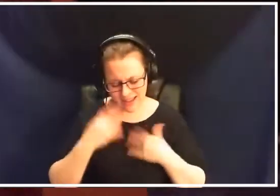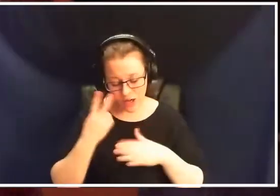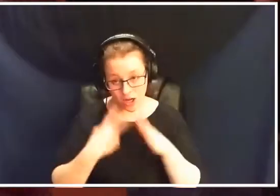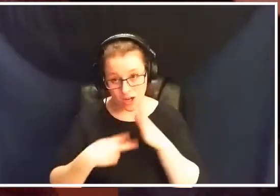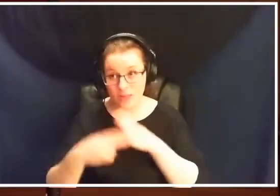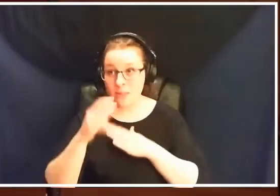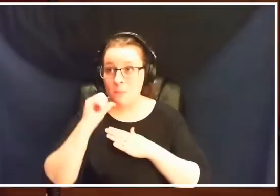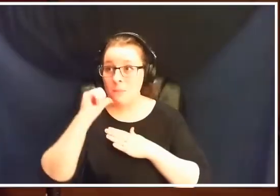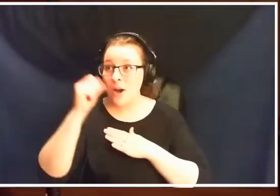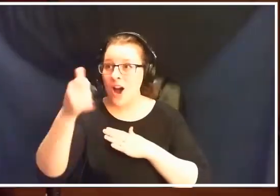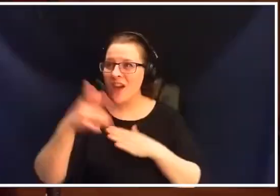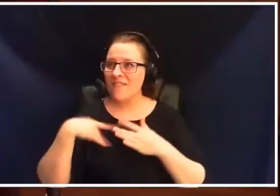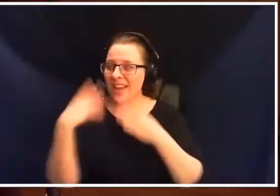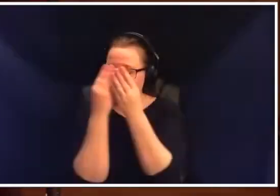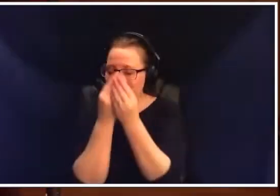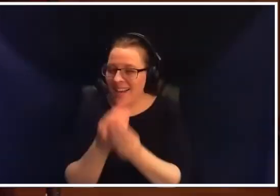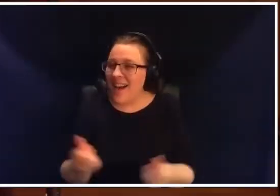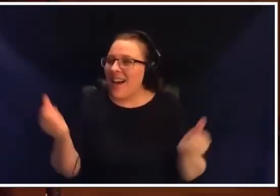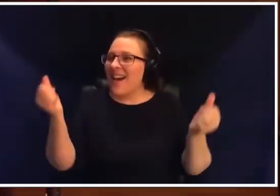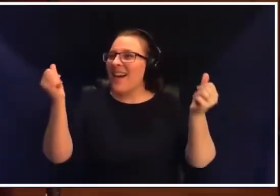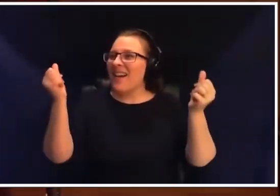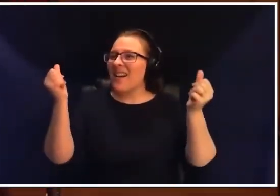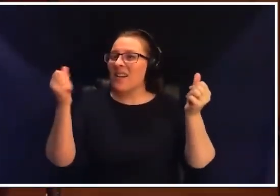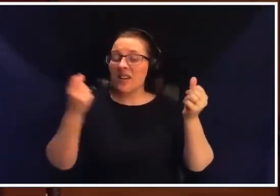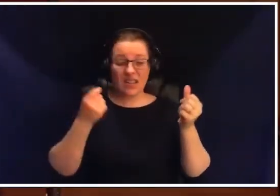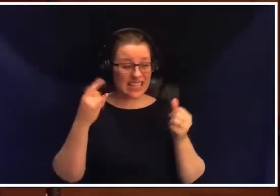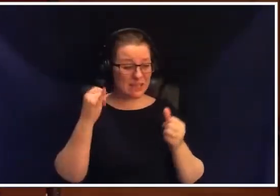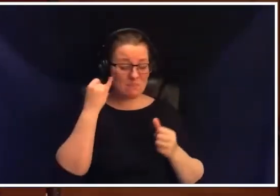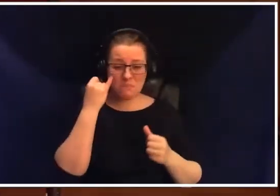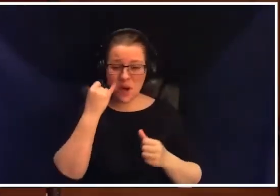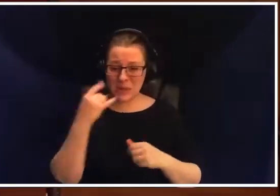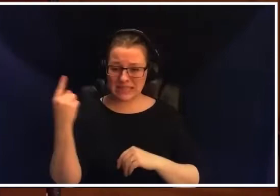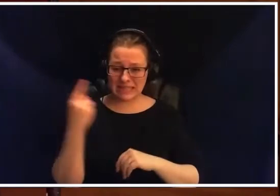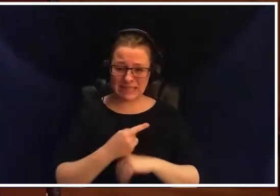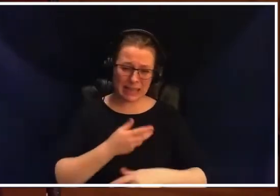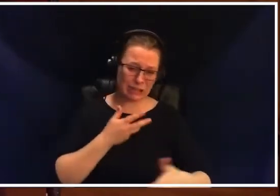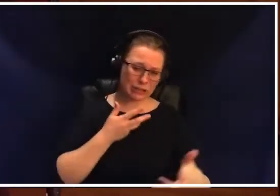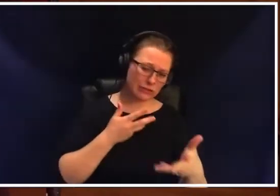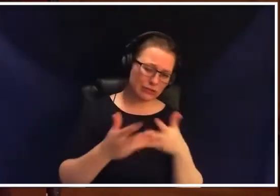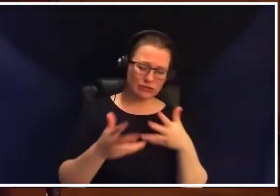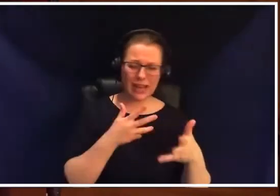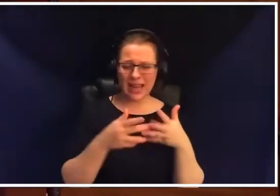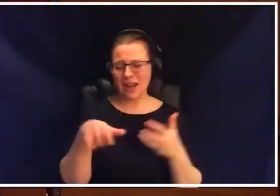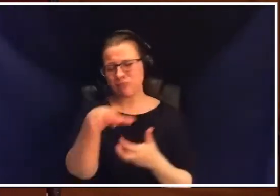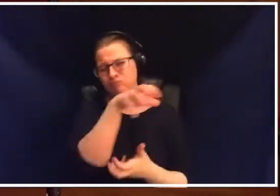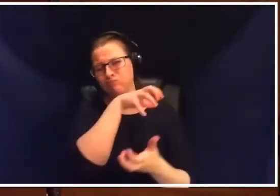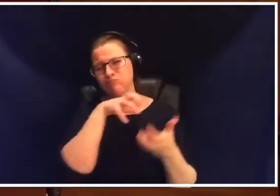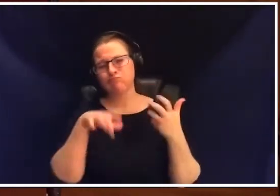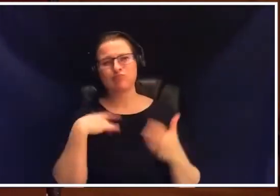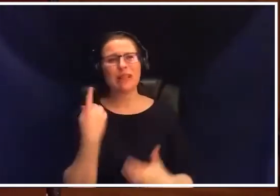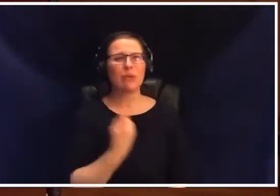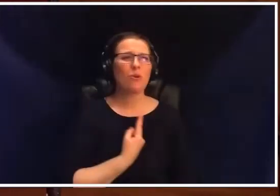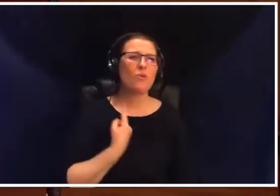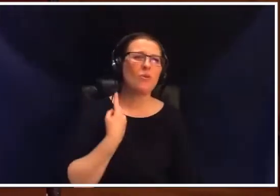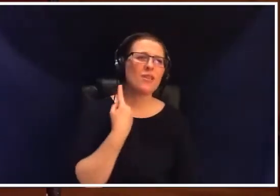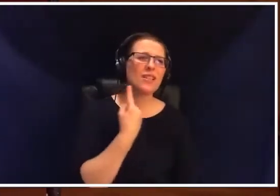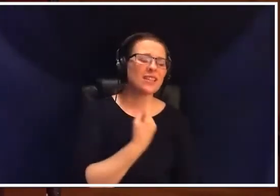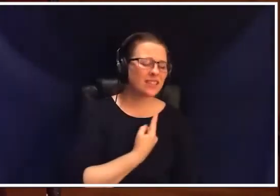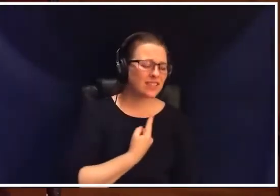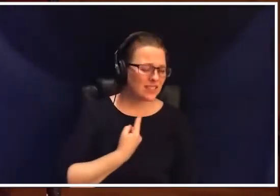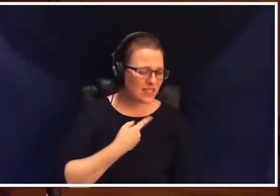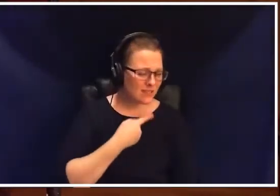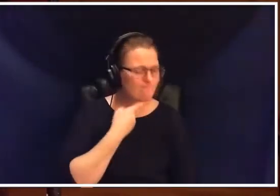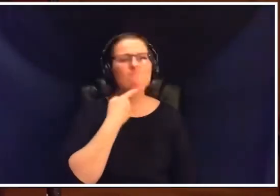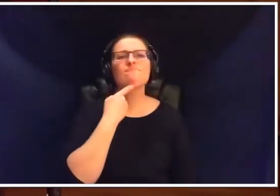none. When I'm stuck with the day that's gray and lonely, I just stick out